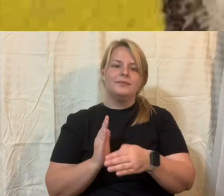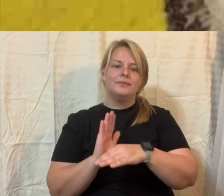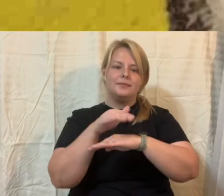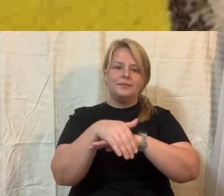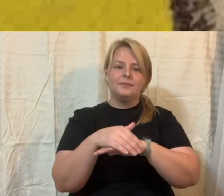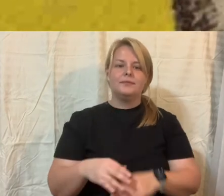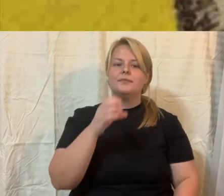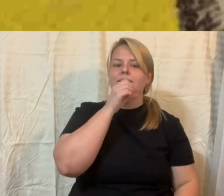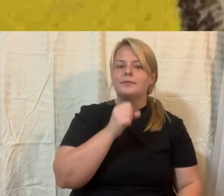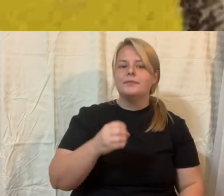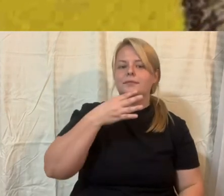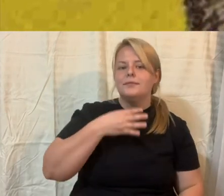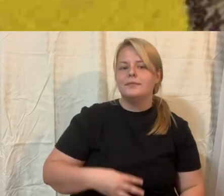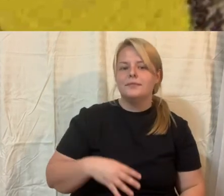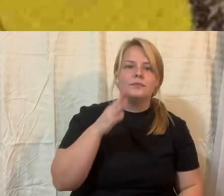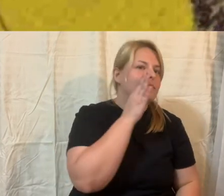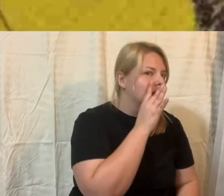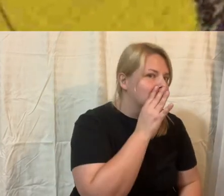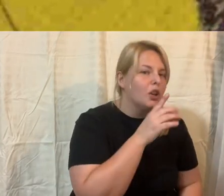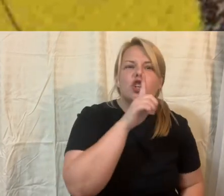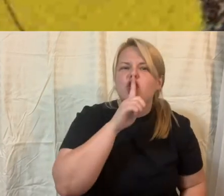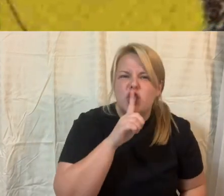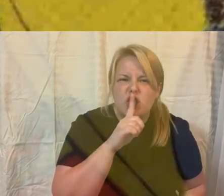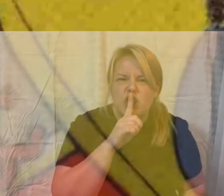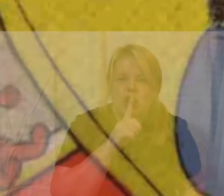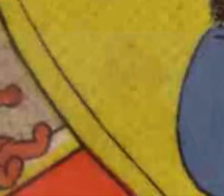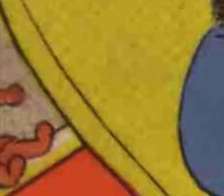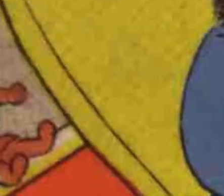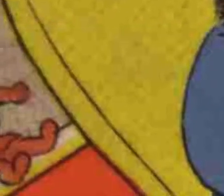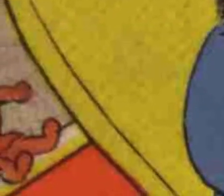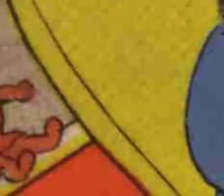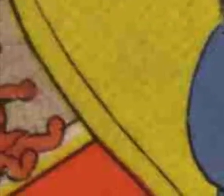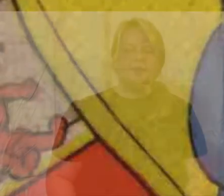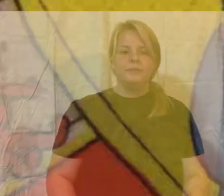And good night to the old lady whispering,